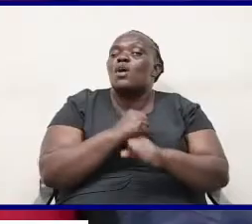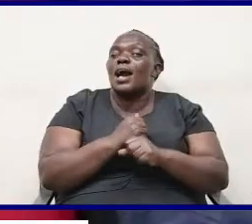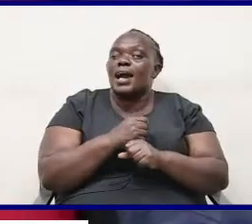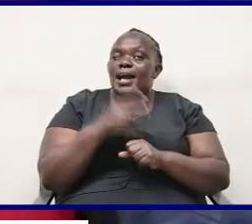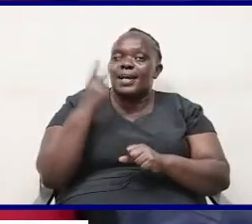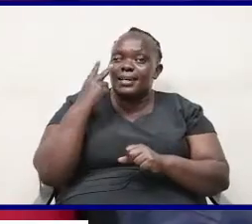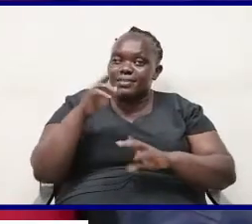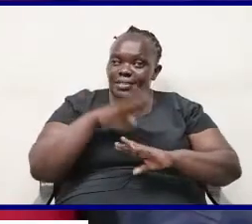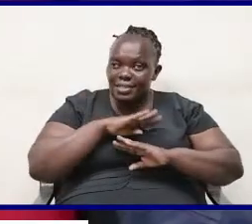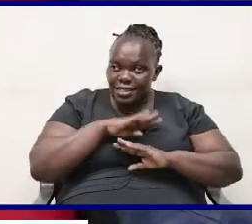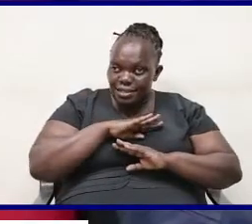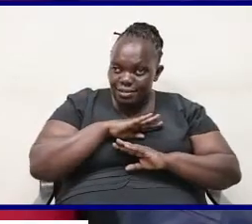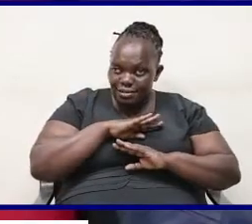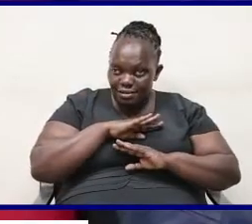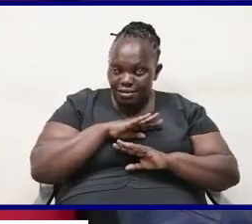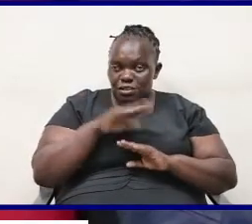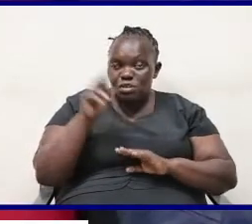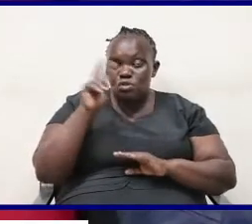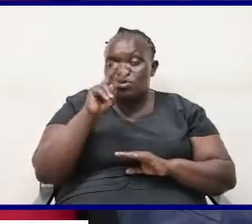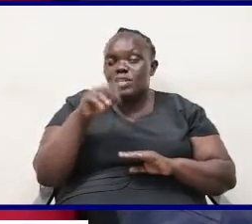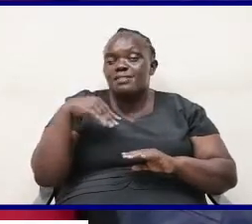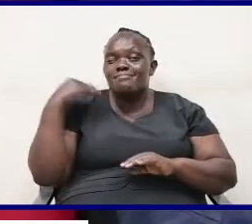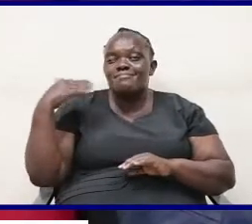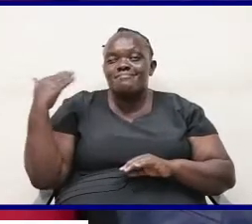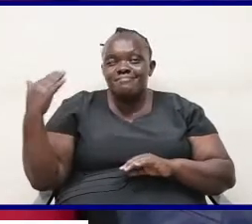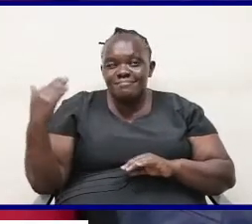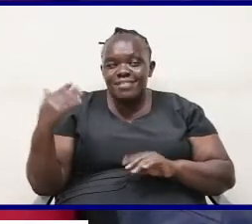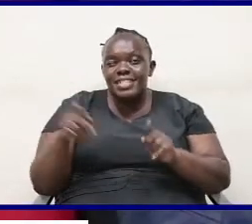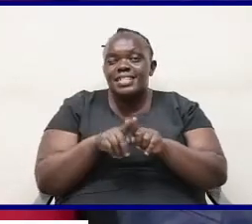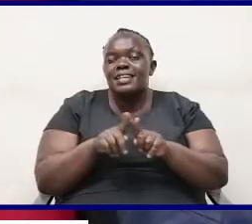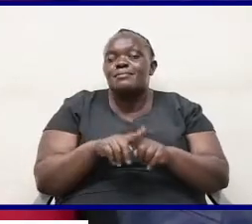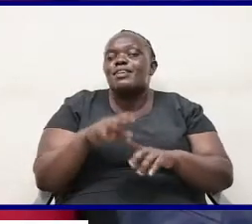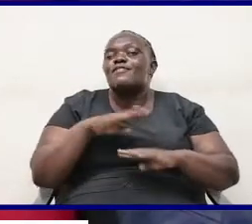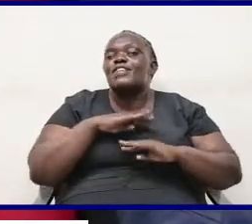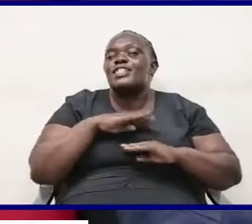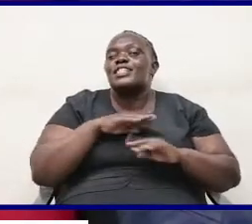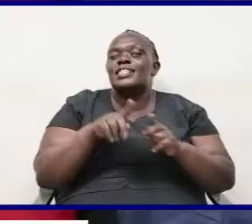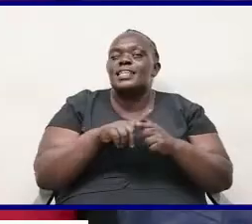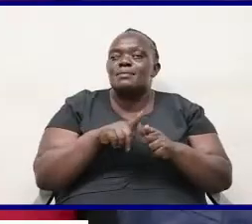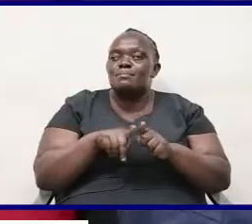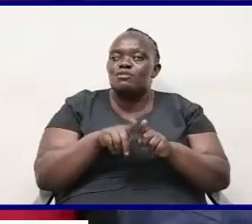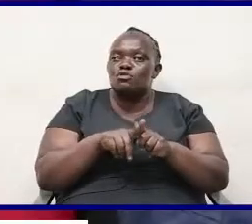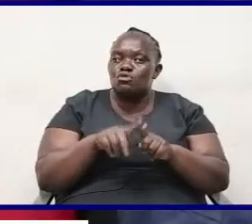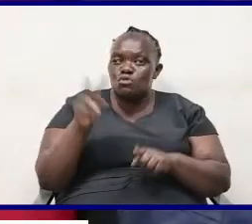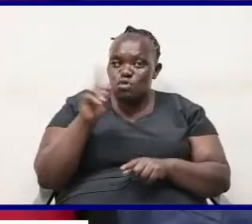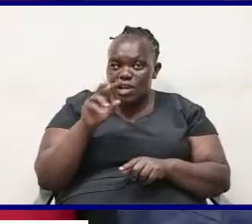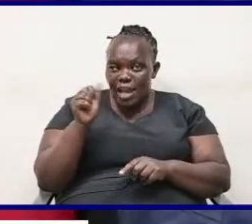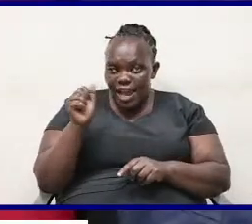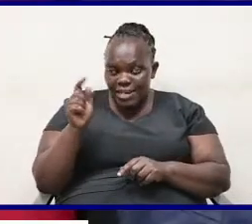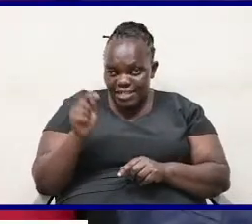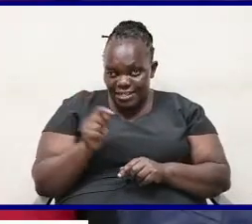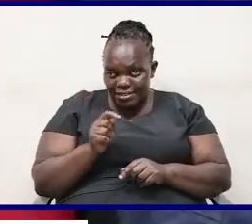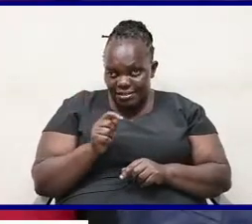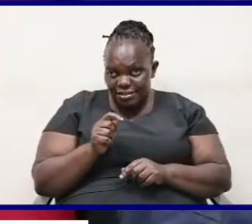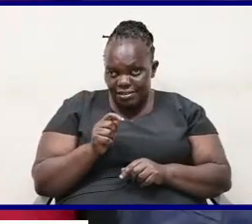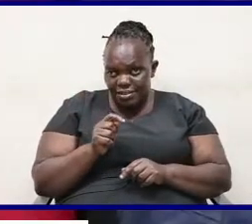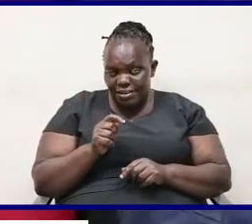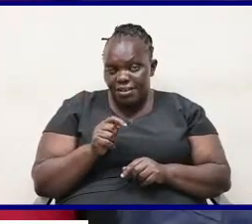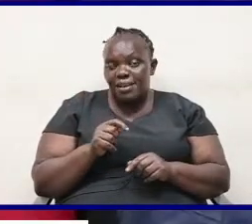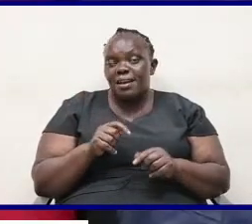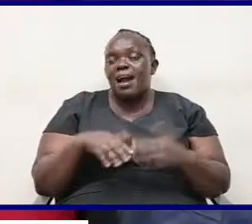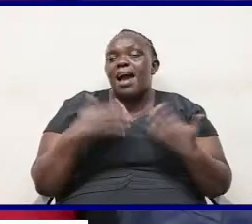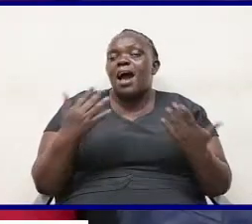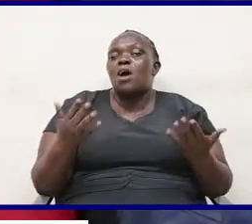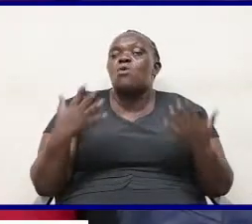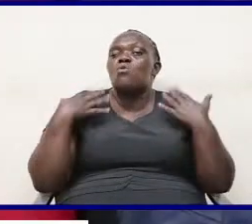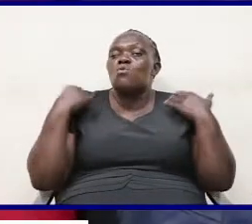looking at sustainability, we're looking at consistency, we are looking at efficiency, and we're also looking at how quick